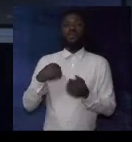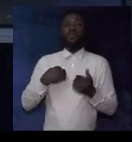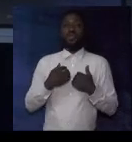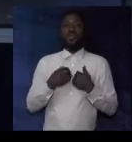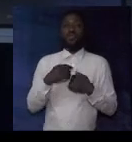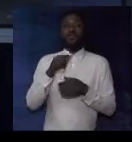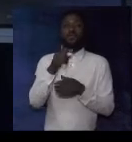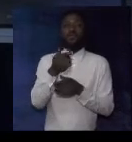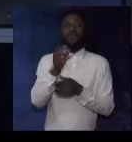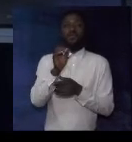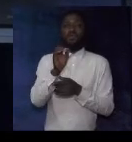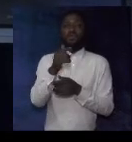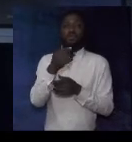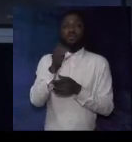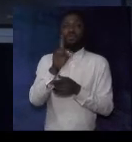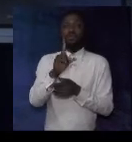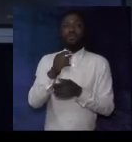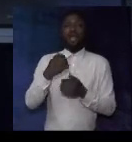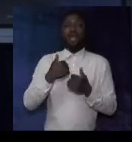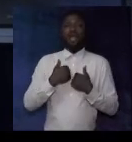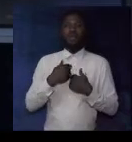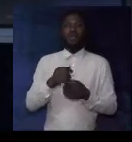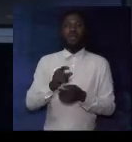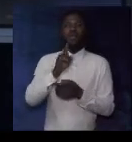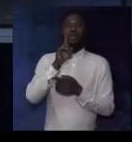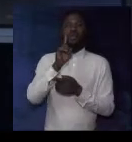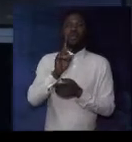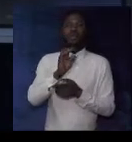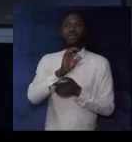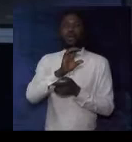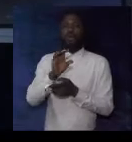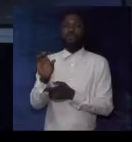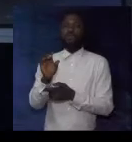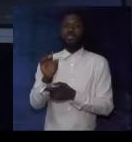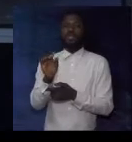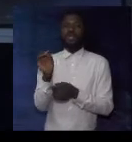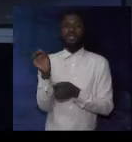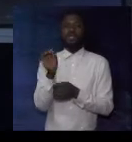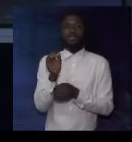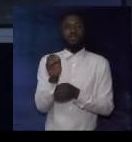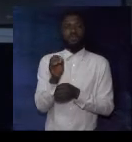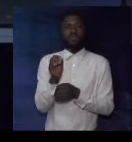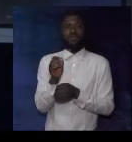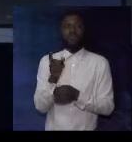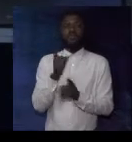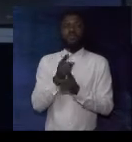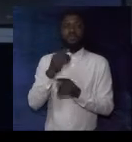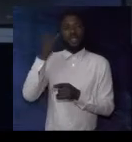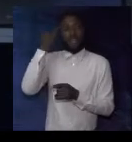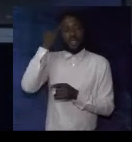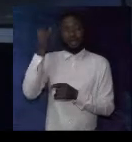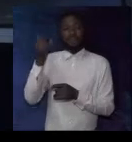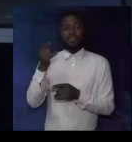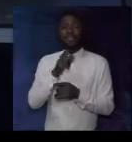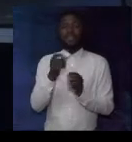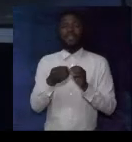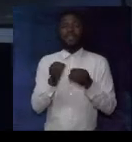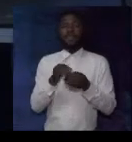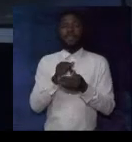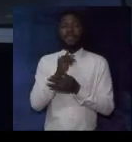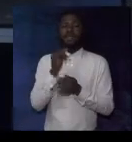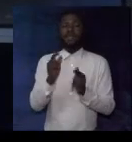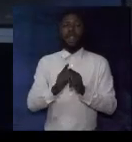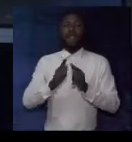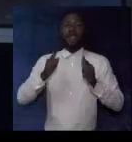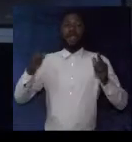what we call the googol. The googol has 100 zeros. Can you imagine? Just imagine